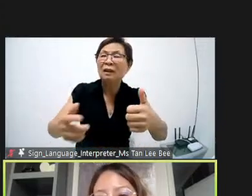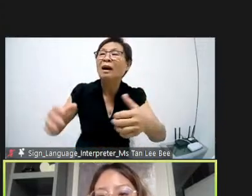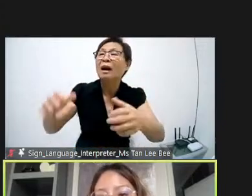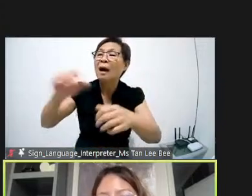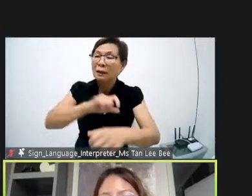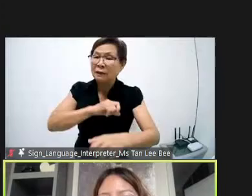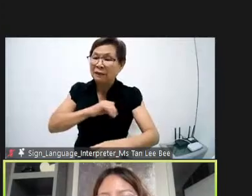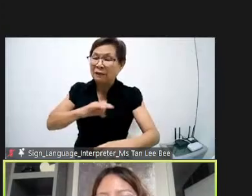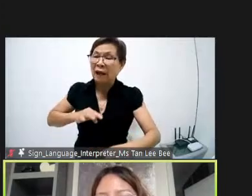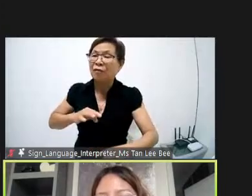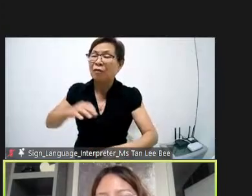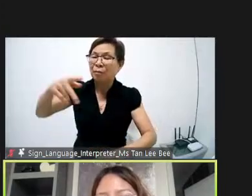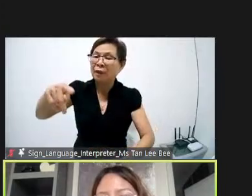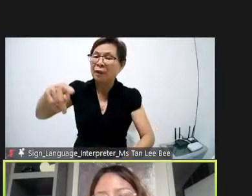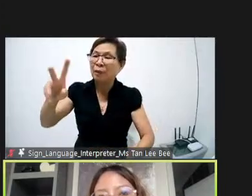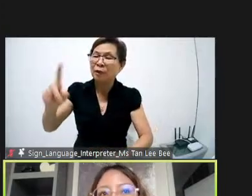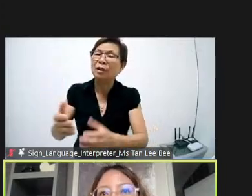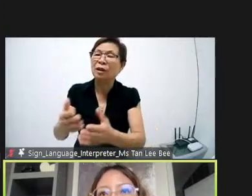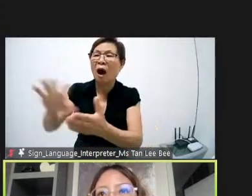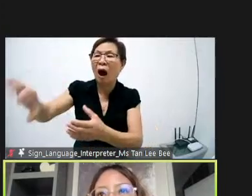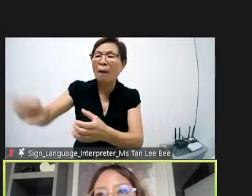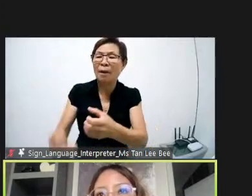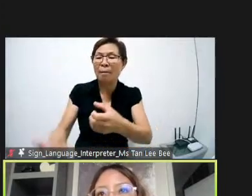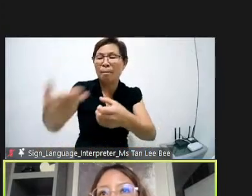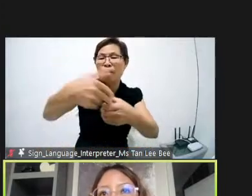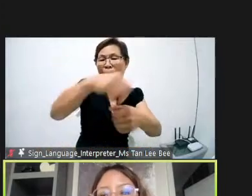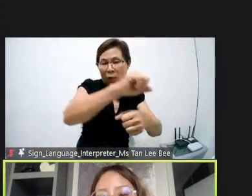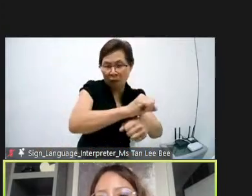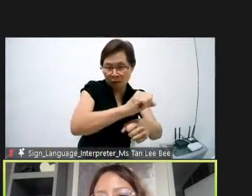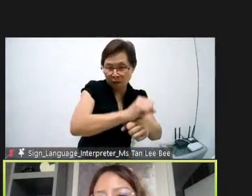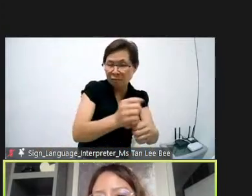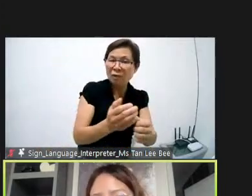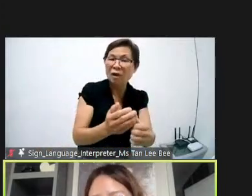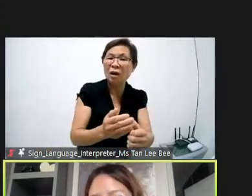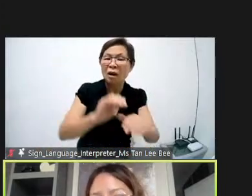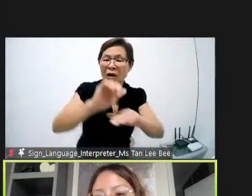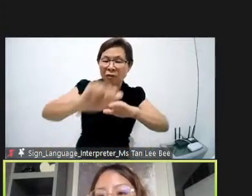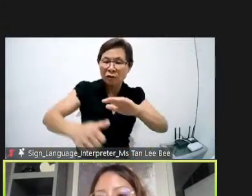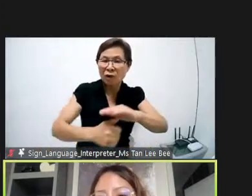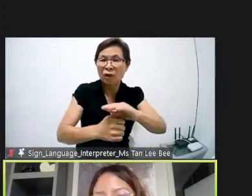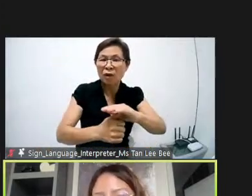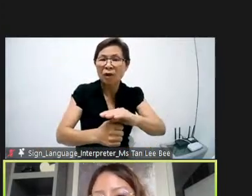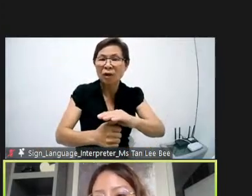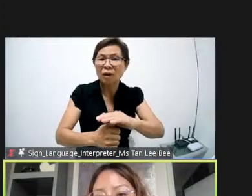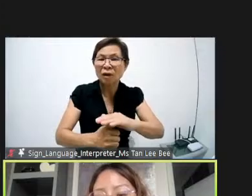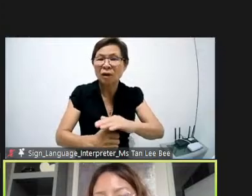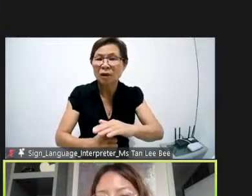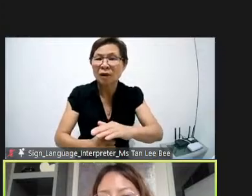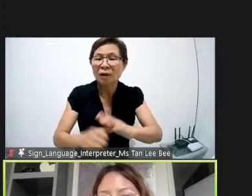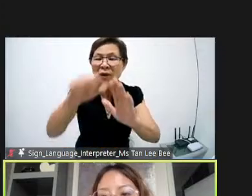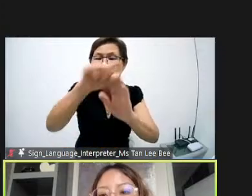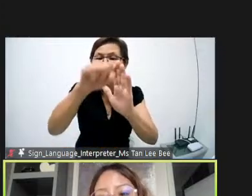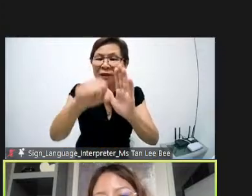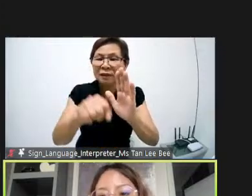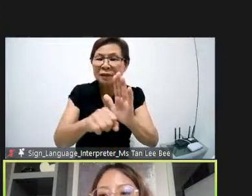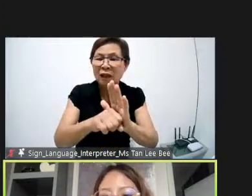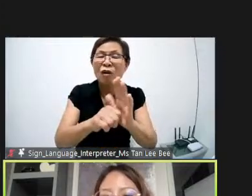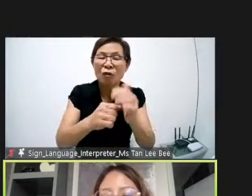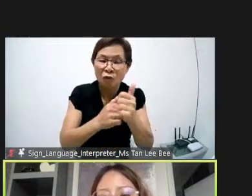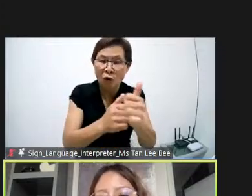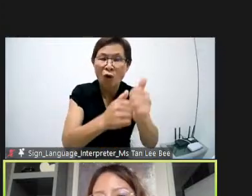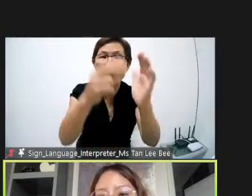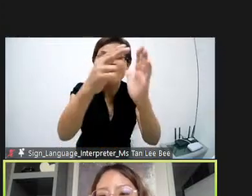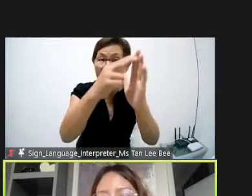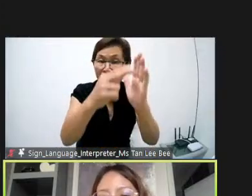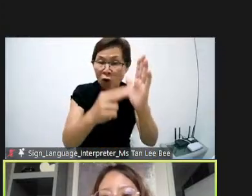PWD directly. This will be under 33 sections of the law.